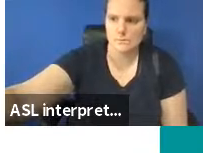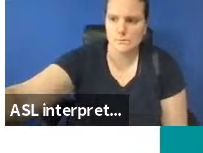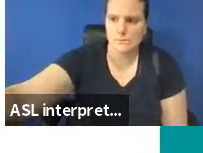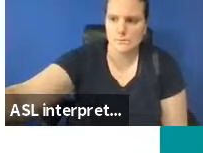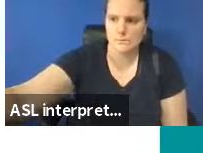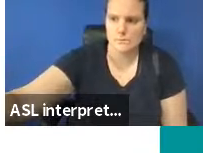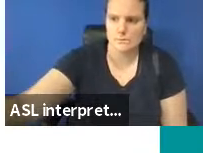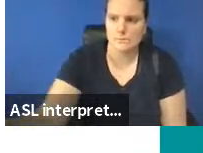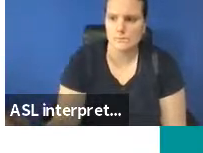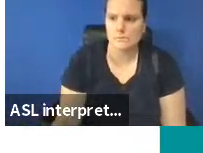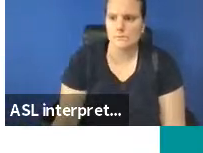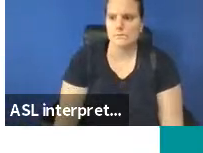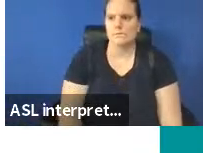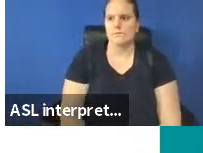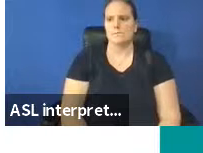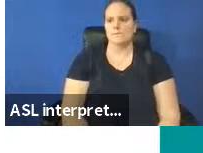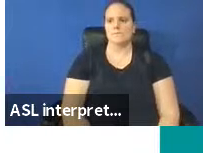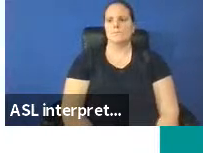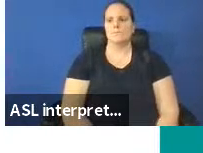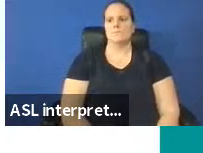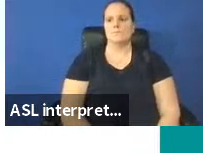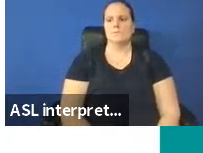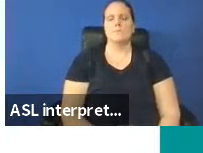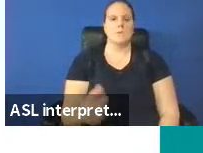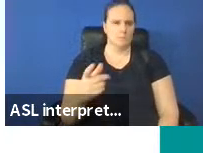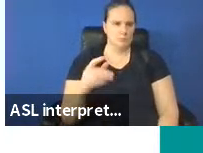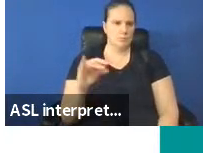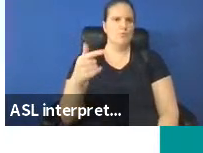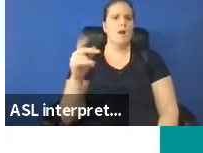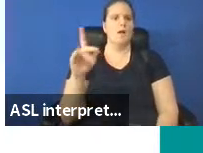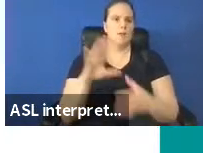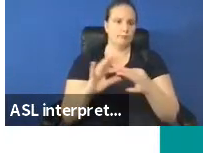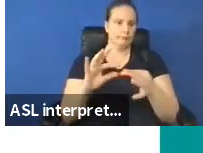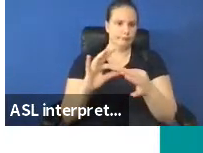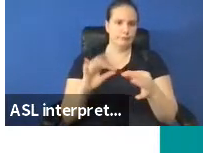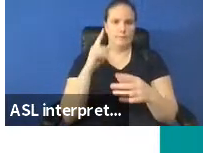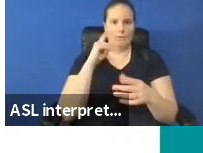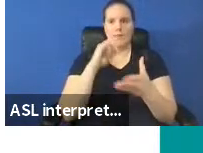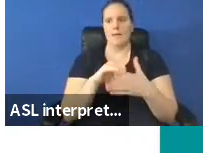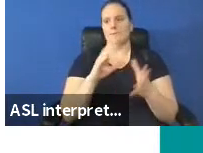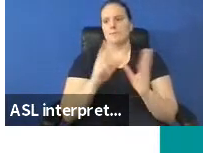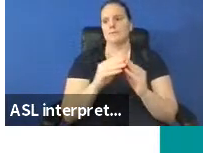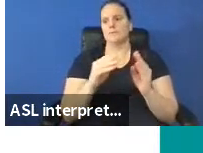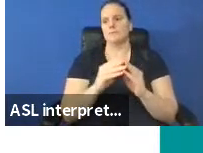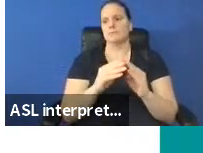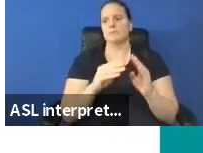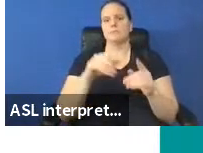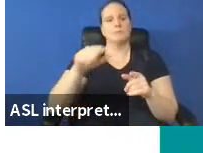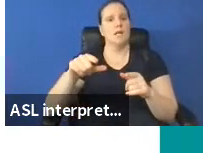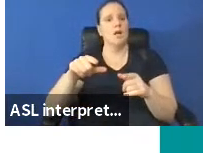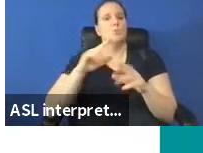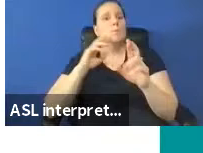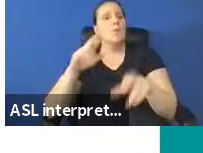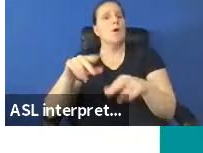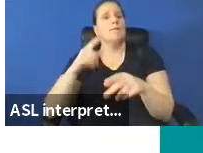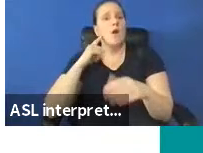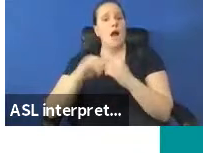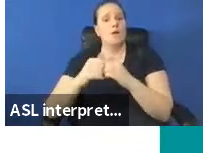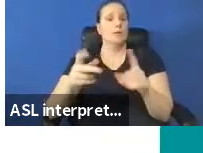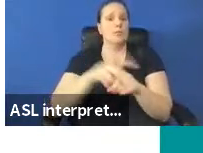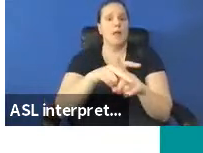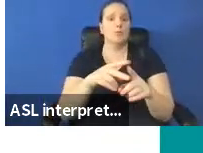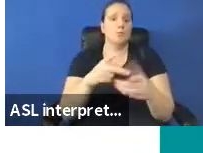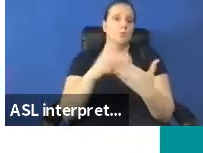regular updates to the EAG meetings to include a report on how the equity framework is being applied to program